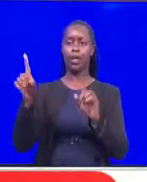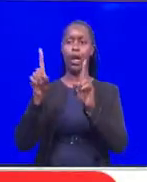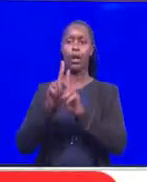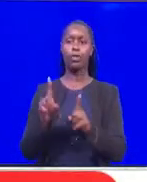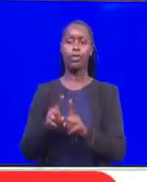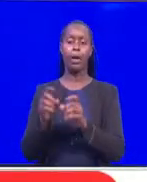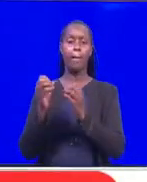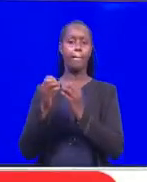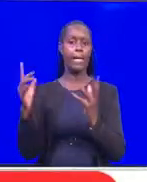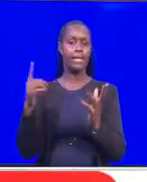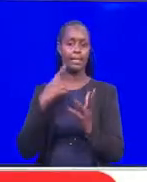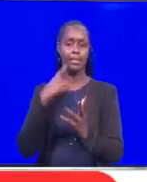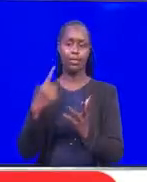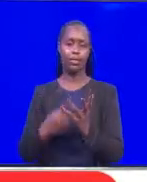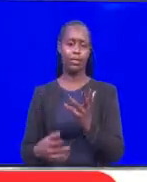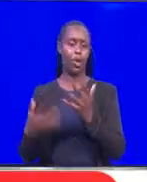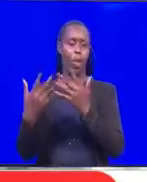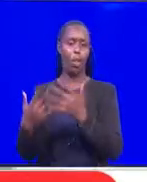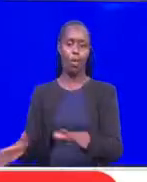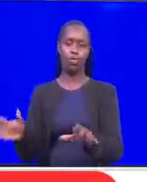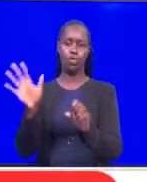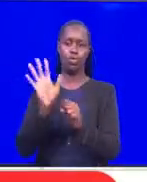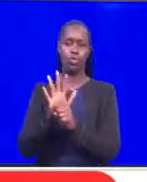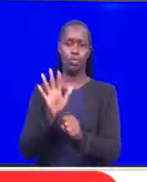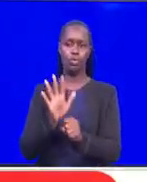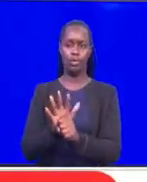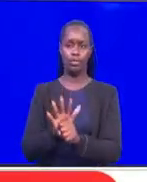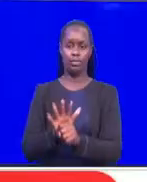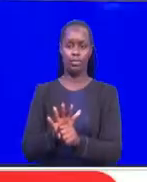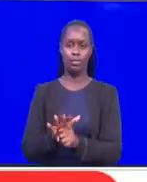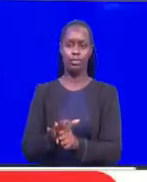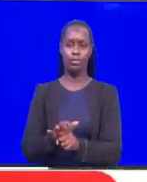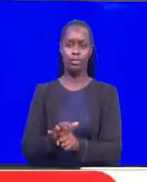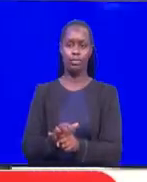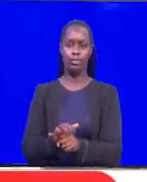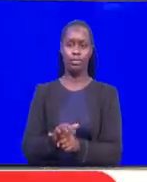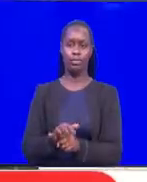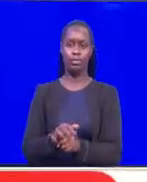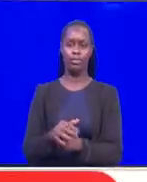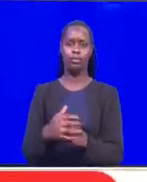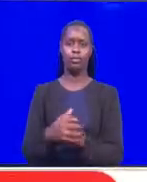counting their losses, blaming poor drainage for their tragedy.